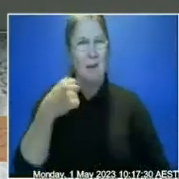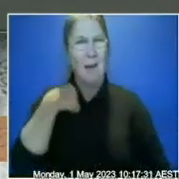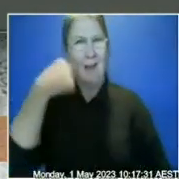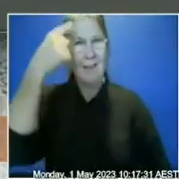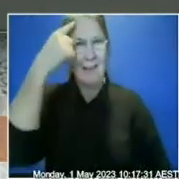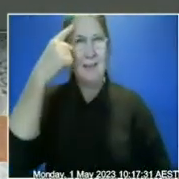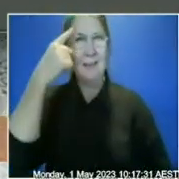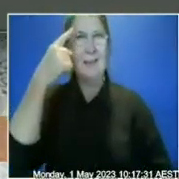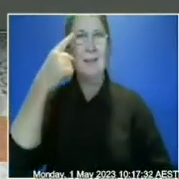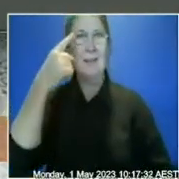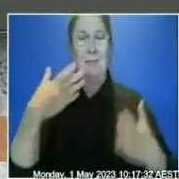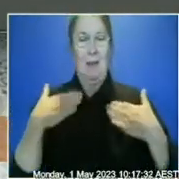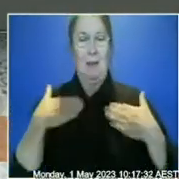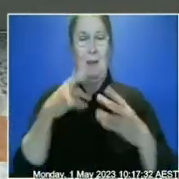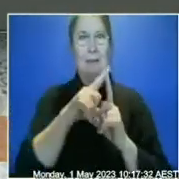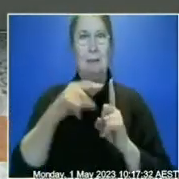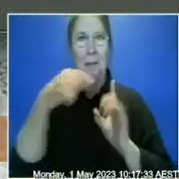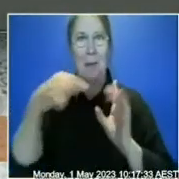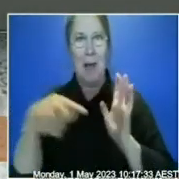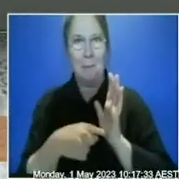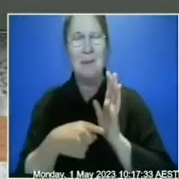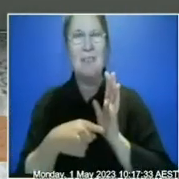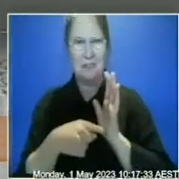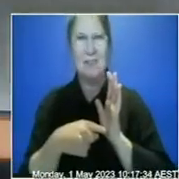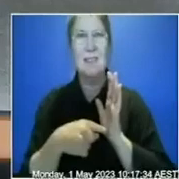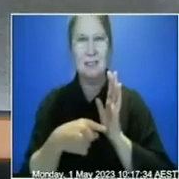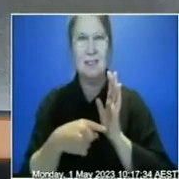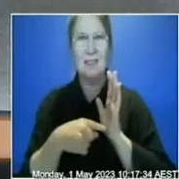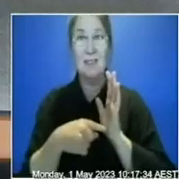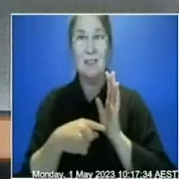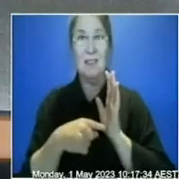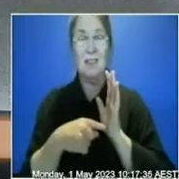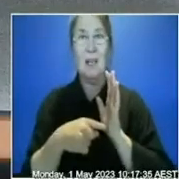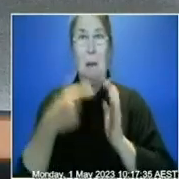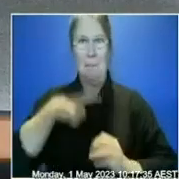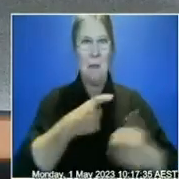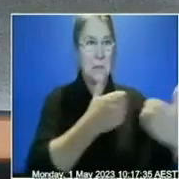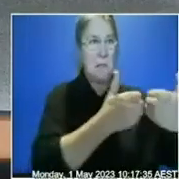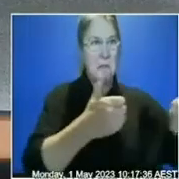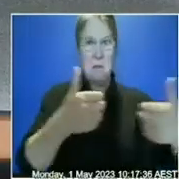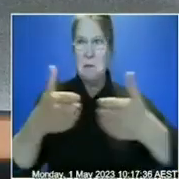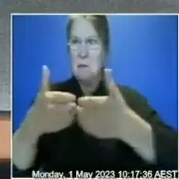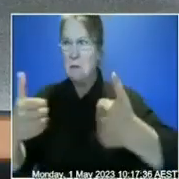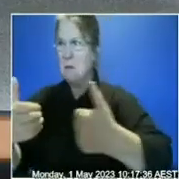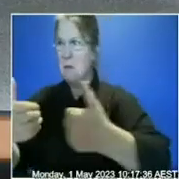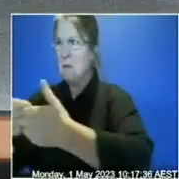criminal justice systems? Balat Derndern Centre has